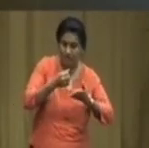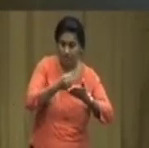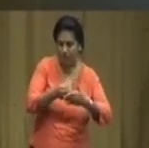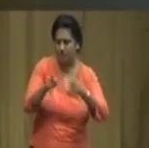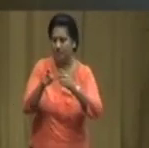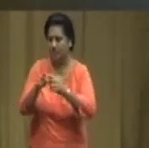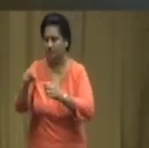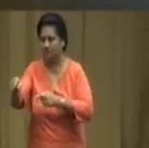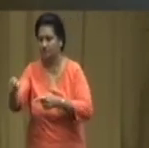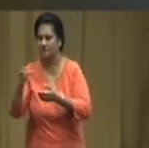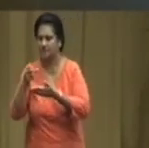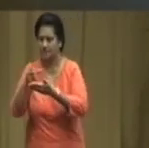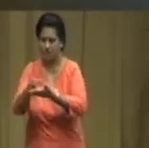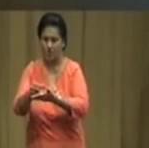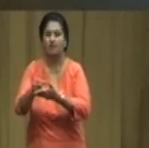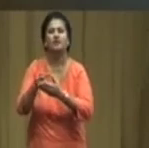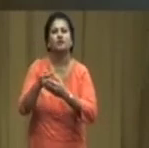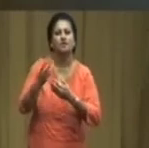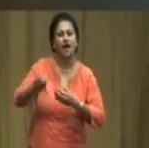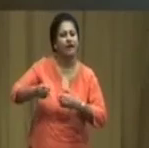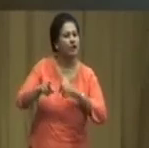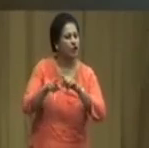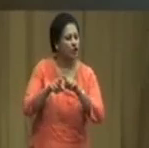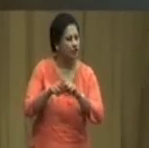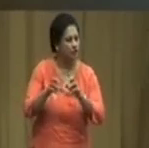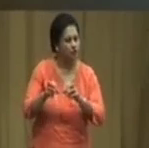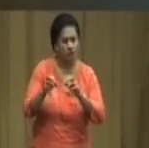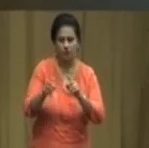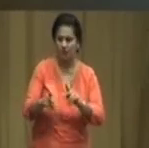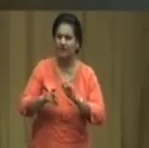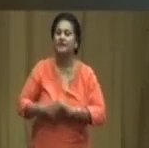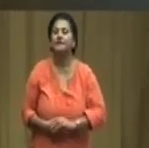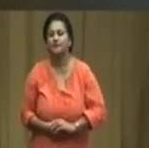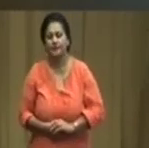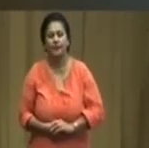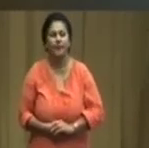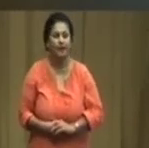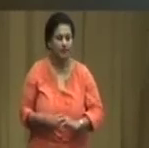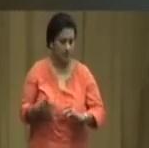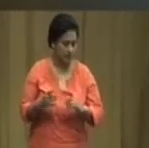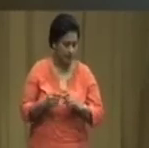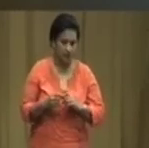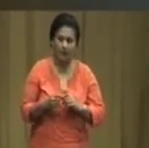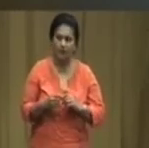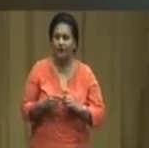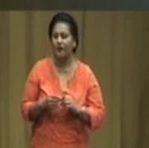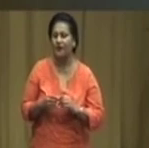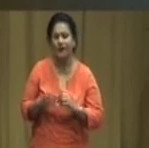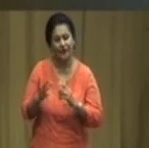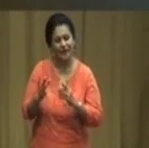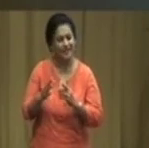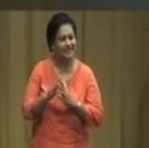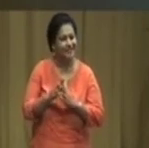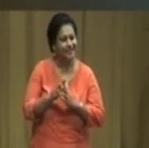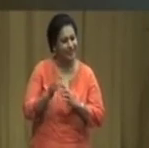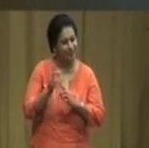that, and I think that again fitted in nicely with our previous speaker who mentioned about how you get broader perspective by getting different perspectives rather